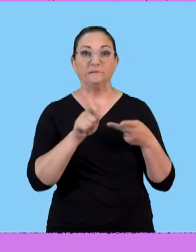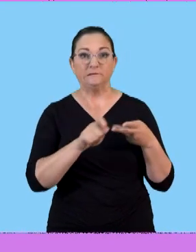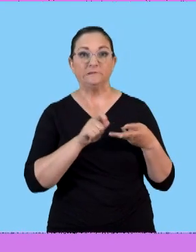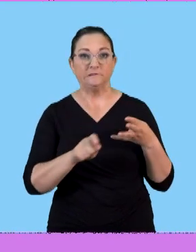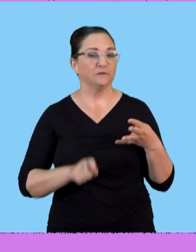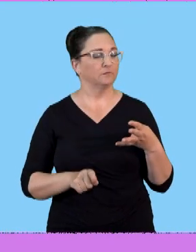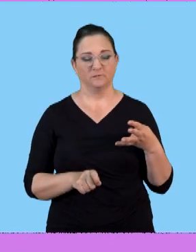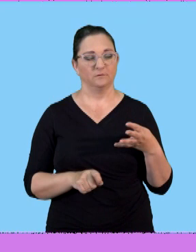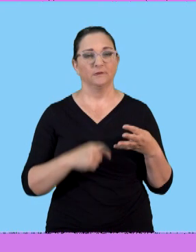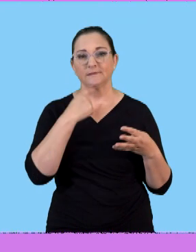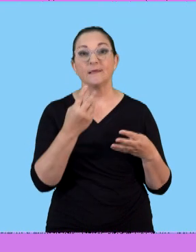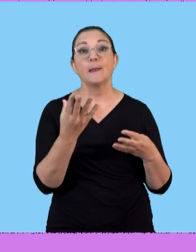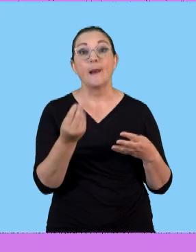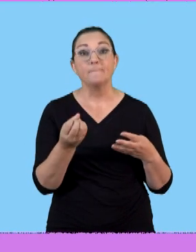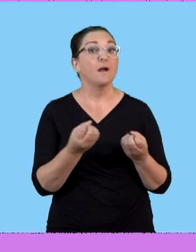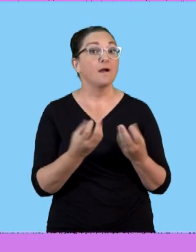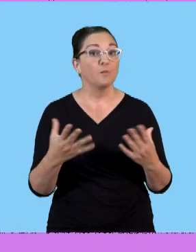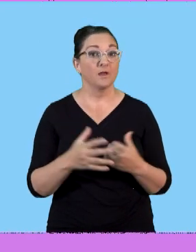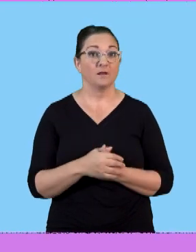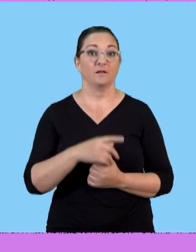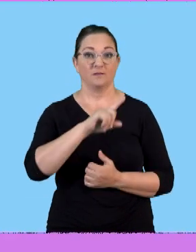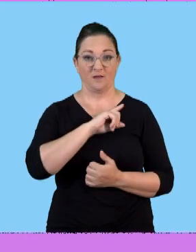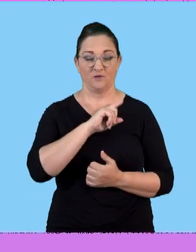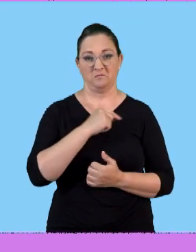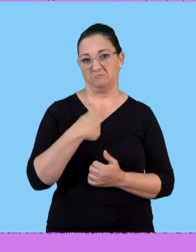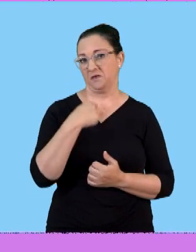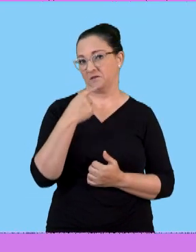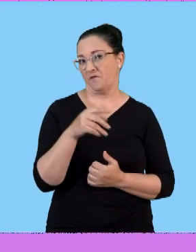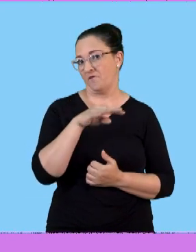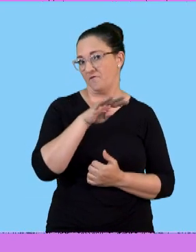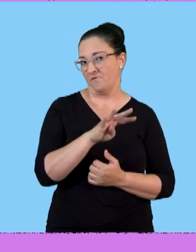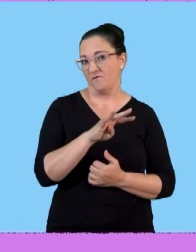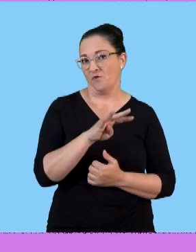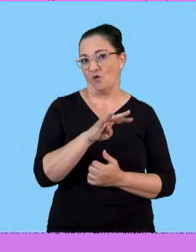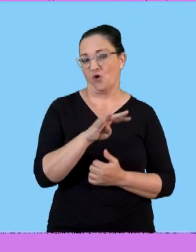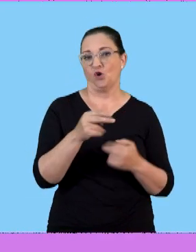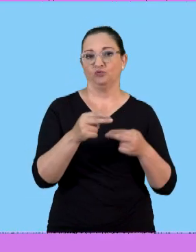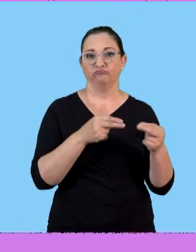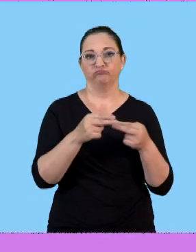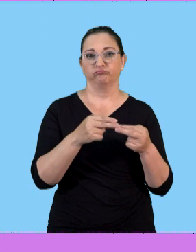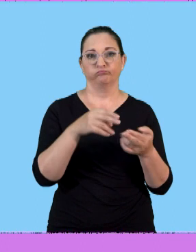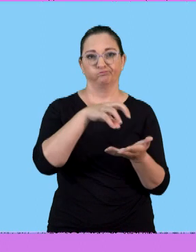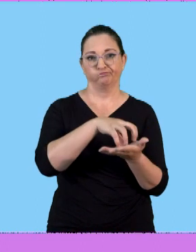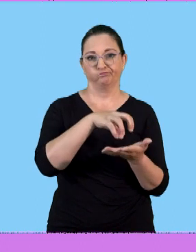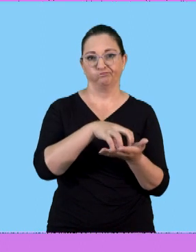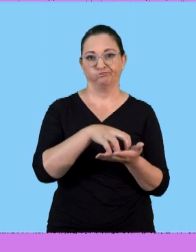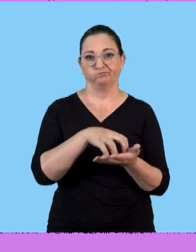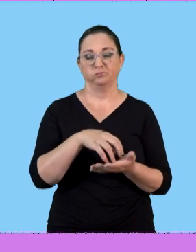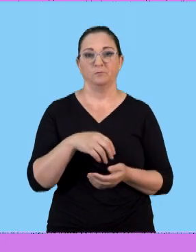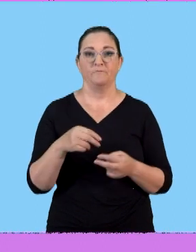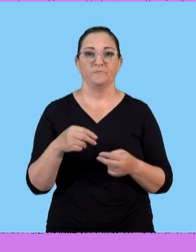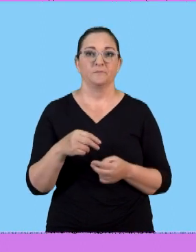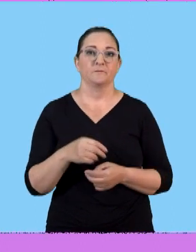identify or write down the names. So therefore, I'll indicate that on this street map, I located 4